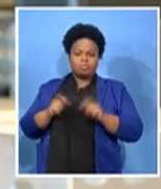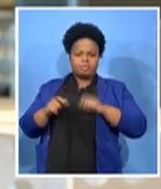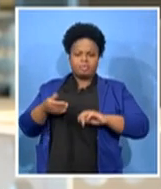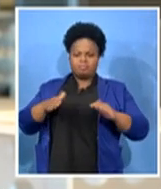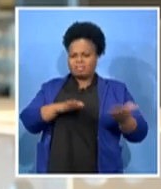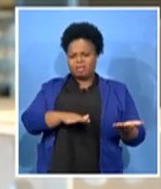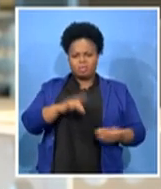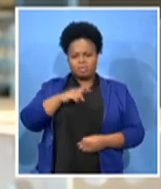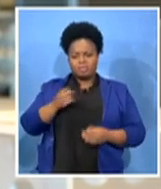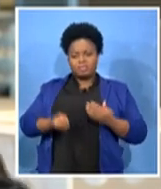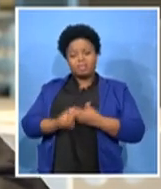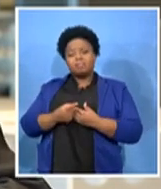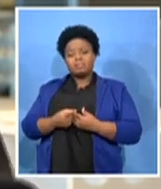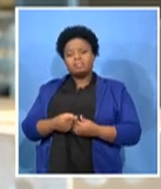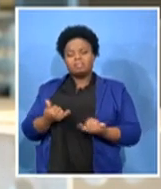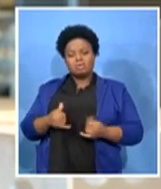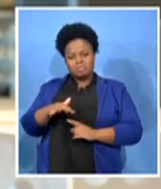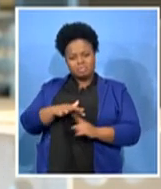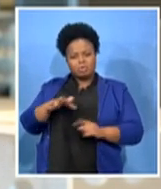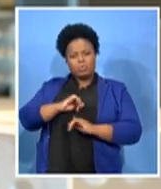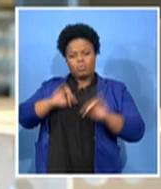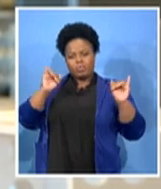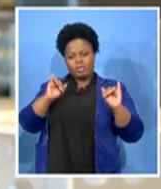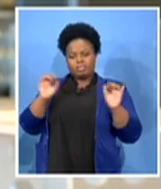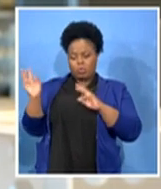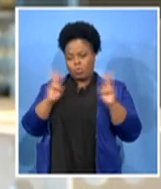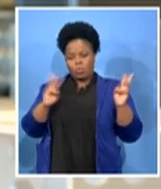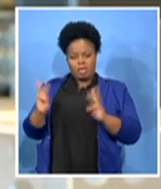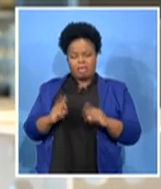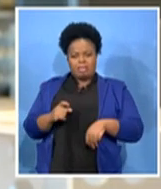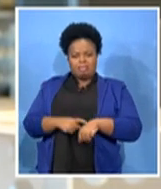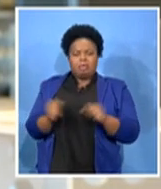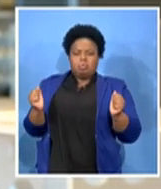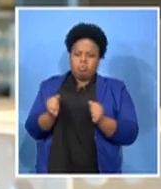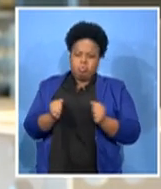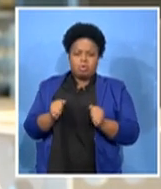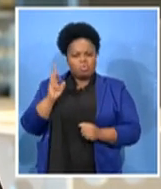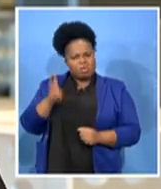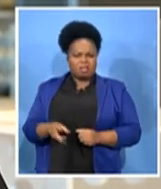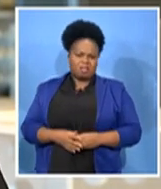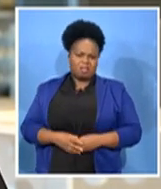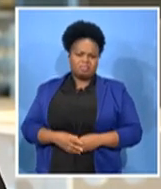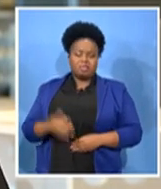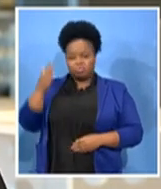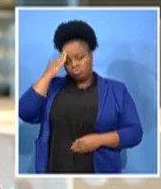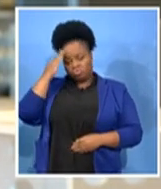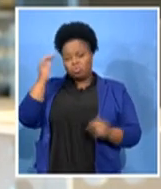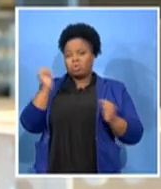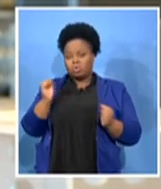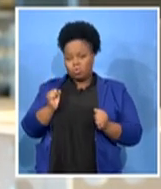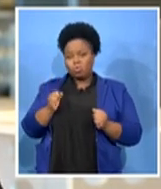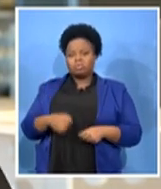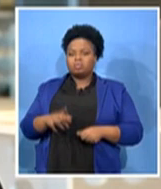conditions of cold weather, and you know, the cold weather and coronavirus. I mean, if we are battling